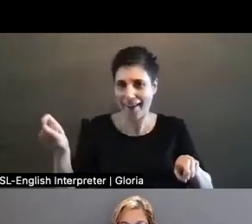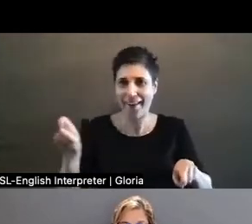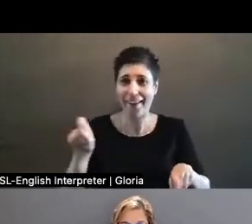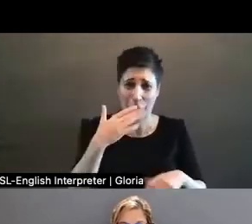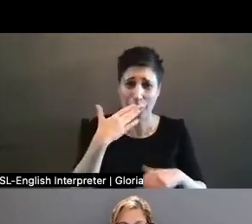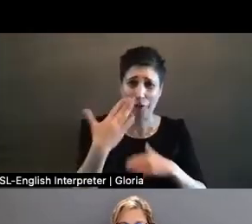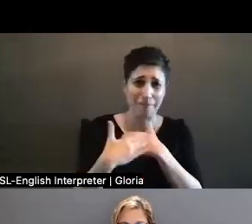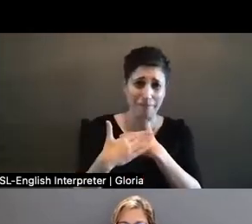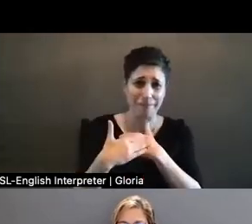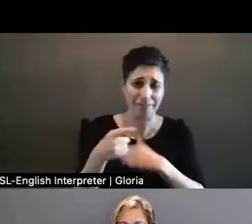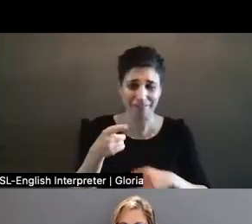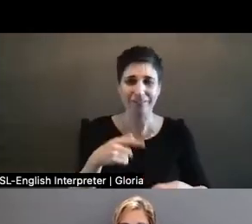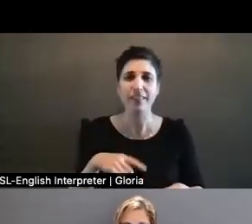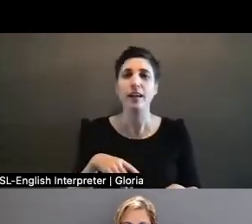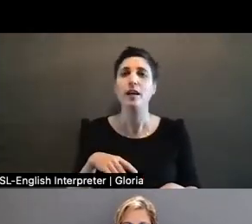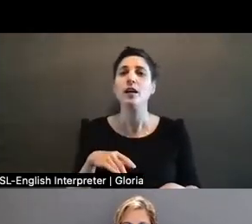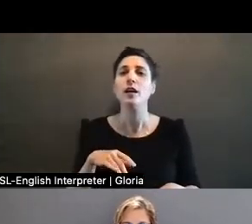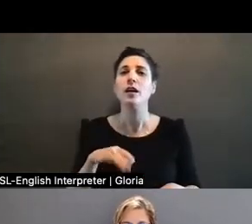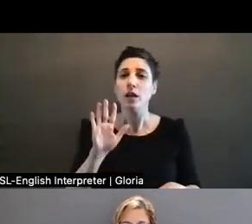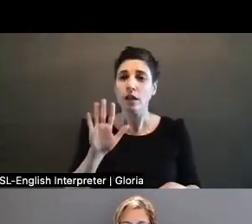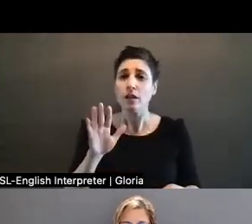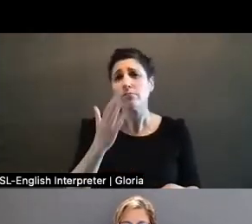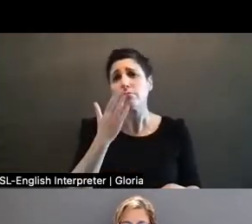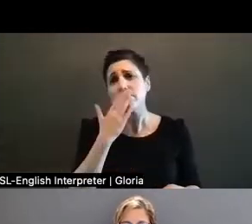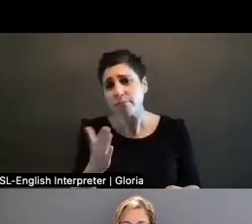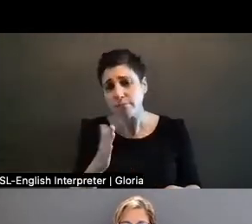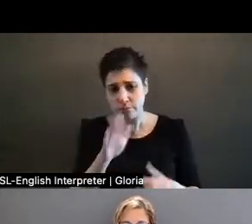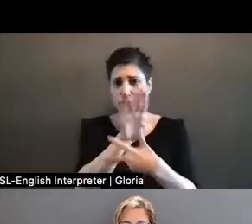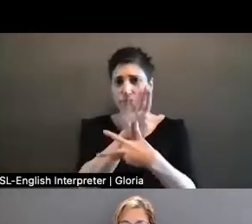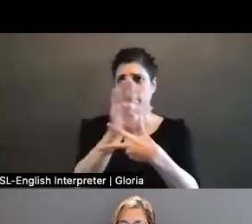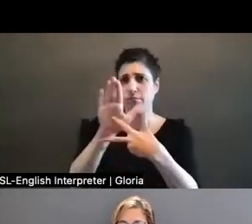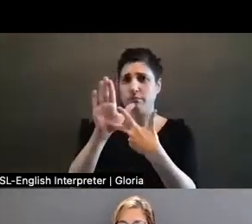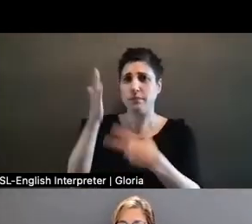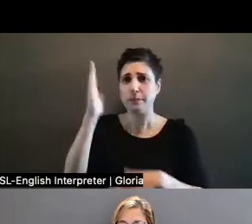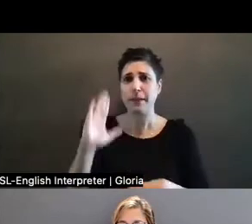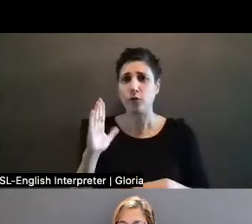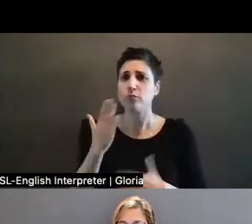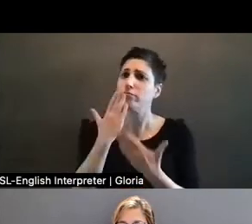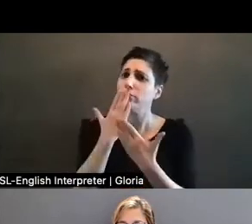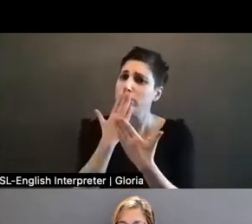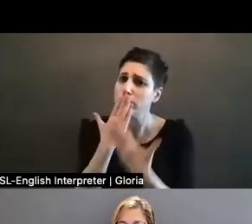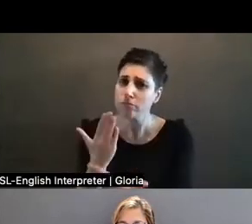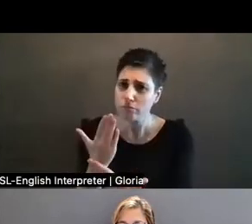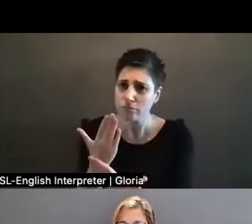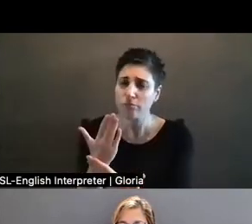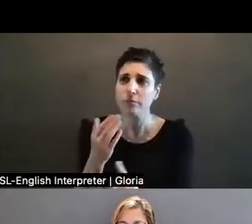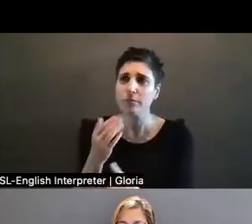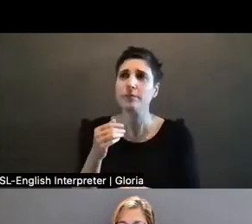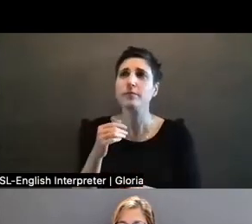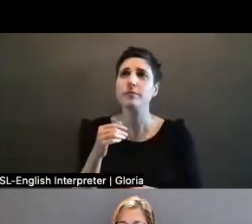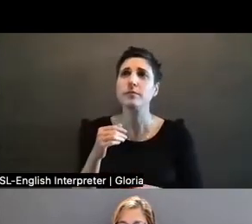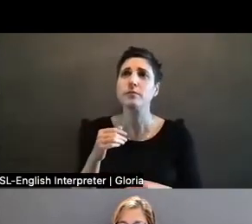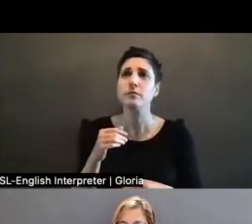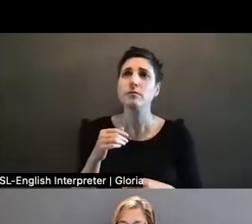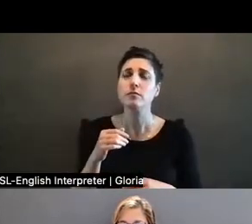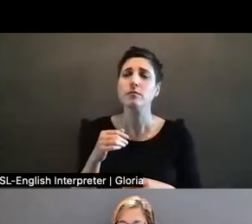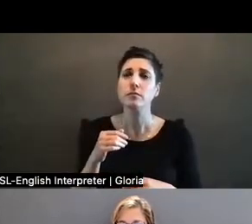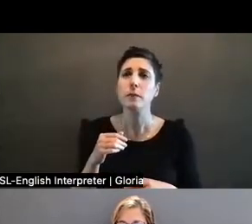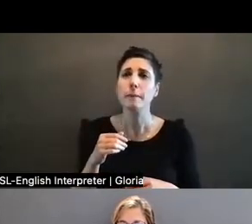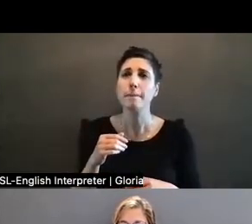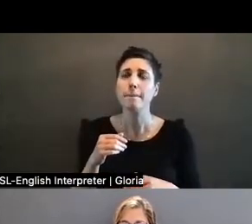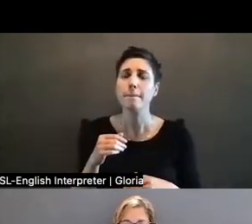interesting things that you had to say. So I just want to thank everybody for what they've shared so far. It's just so